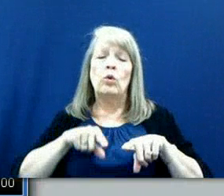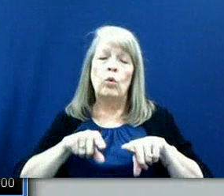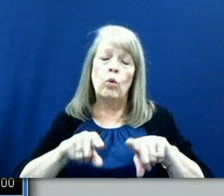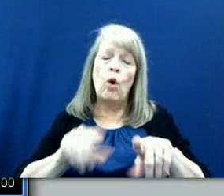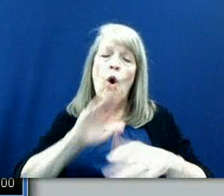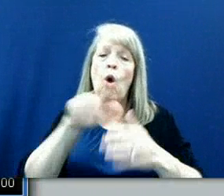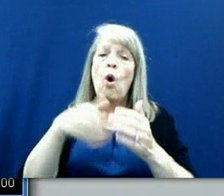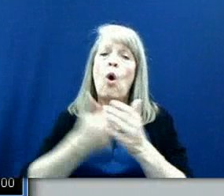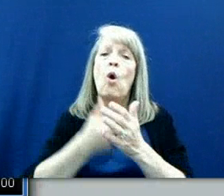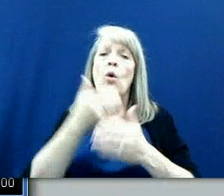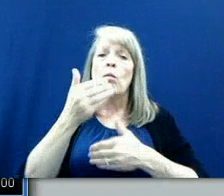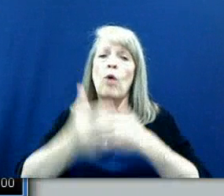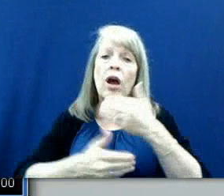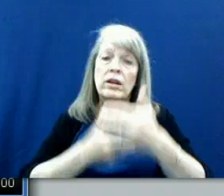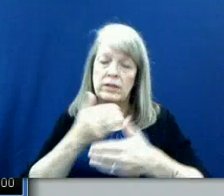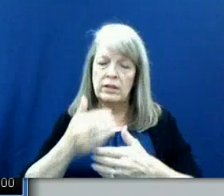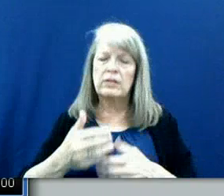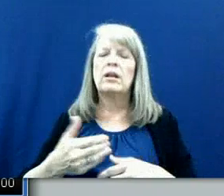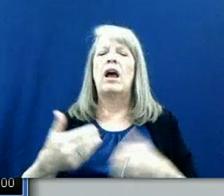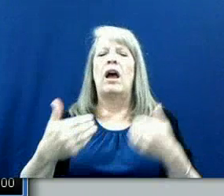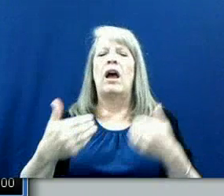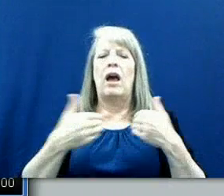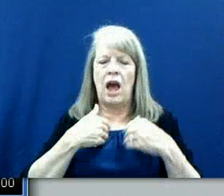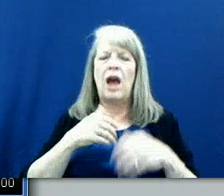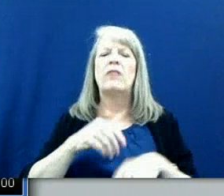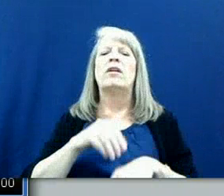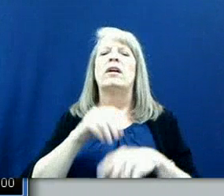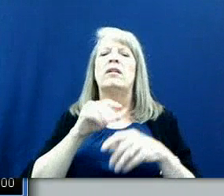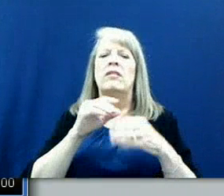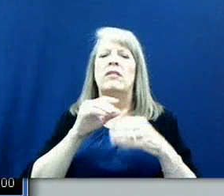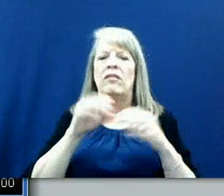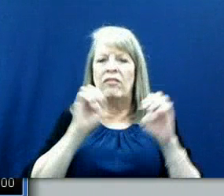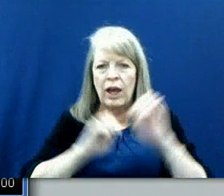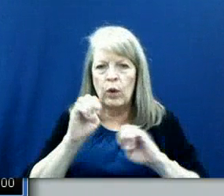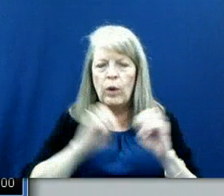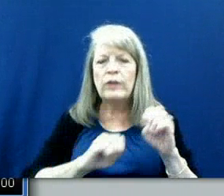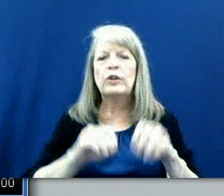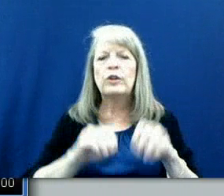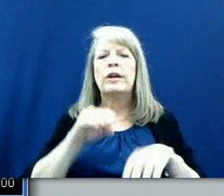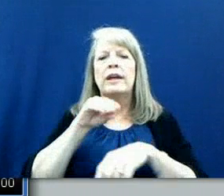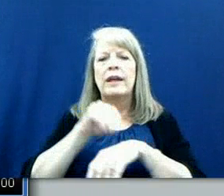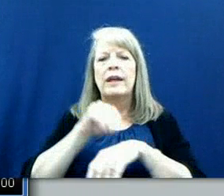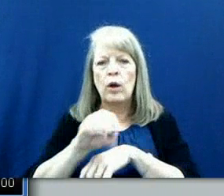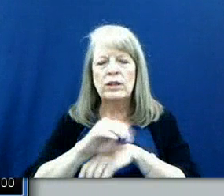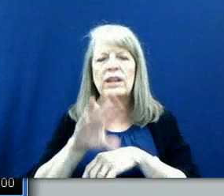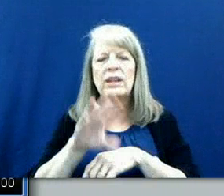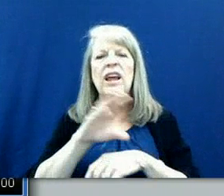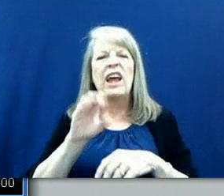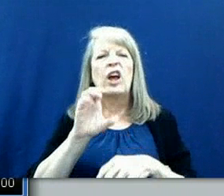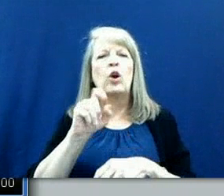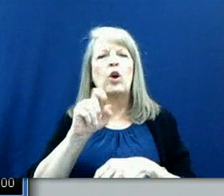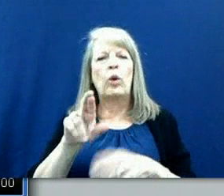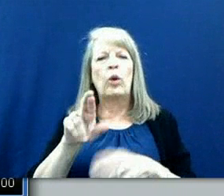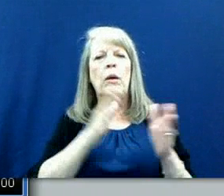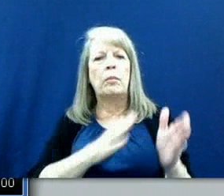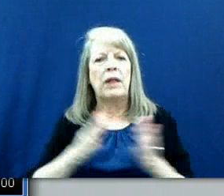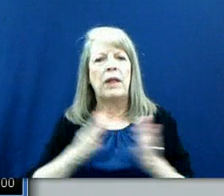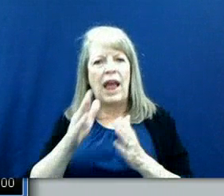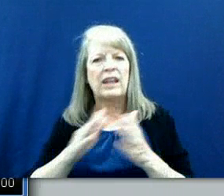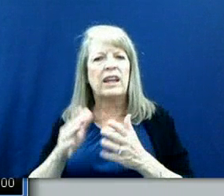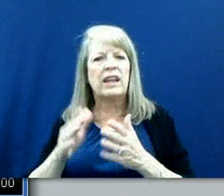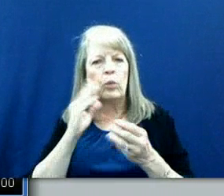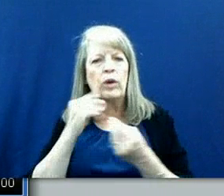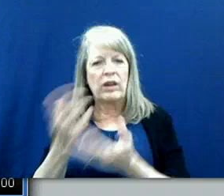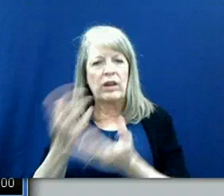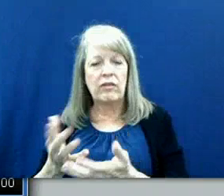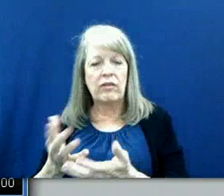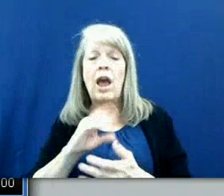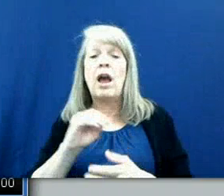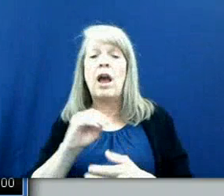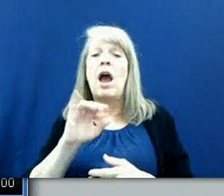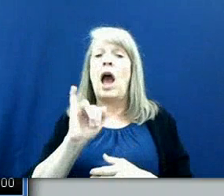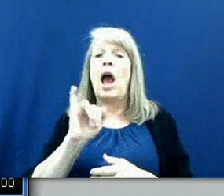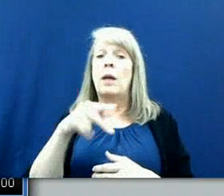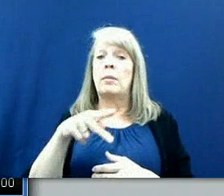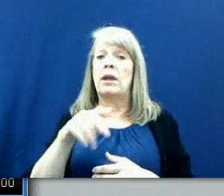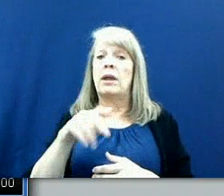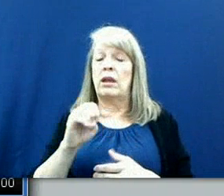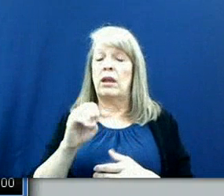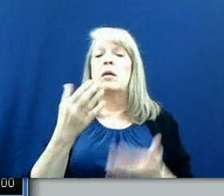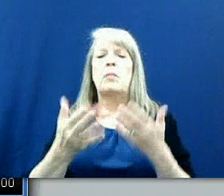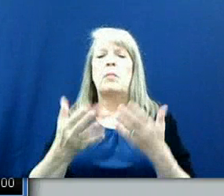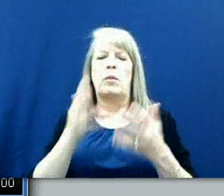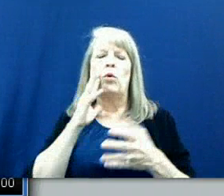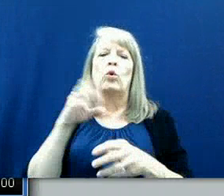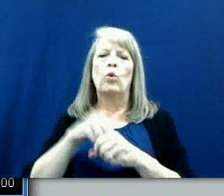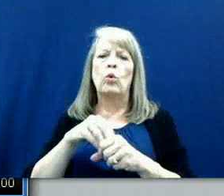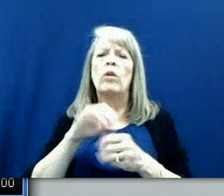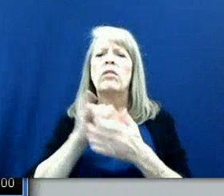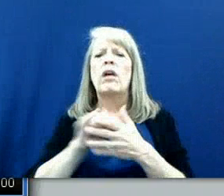evaluation, counseling, and career planning guidance is provided. And the IPE may include the need for a client to